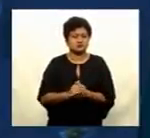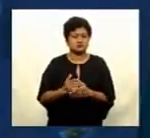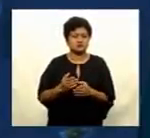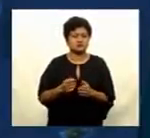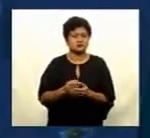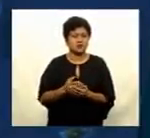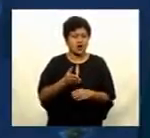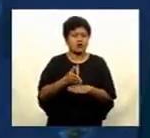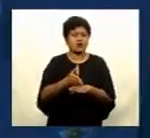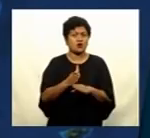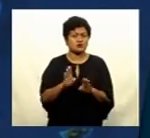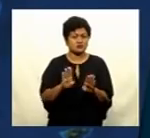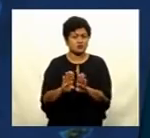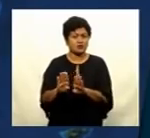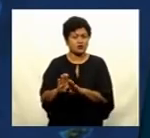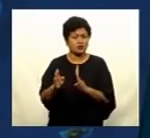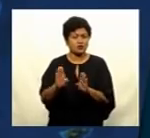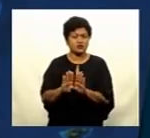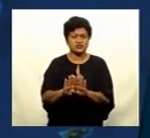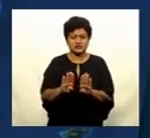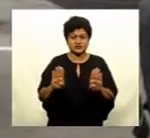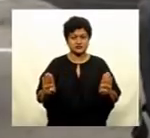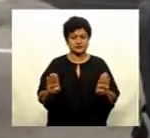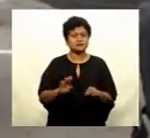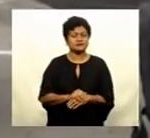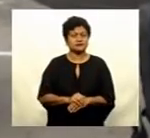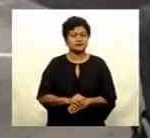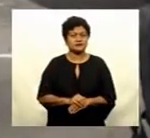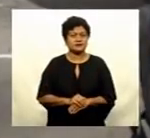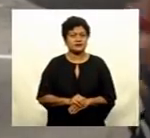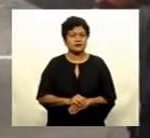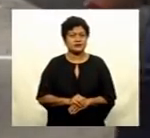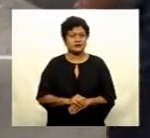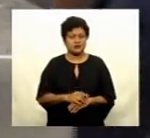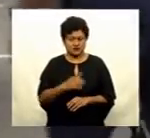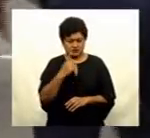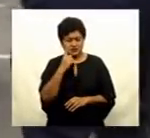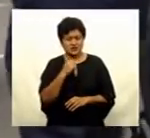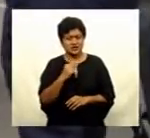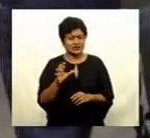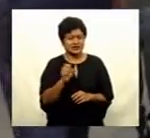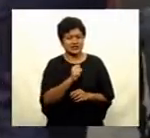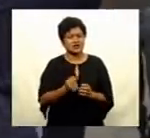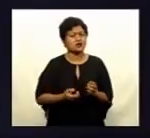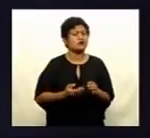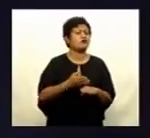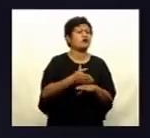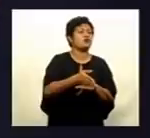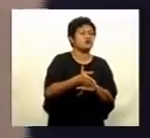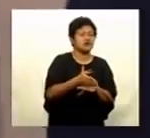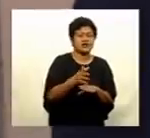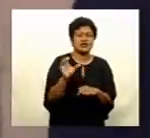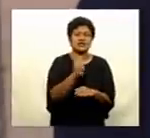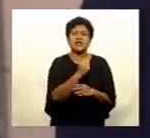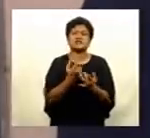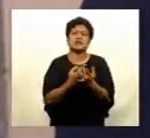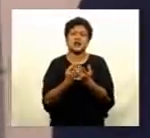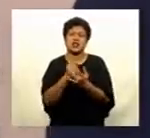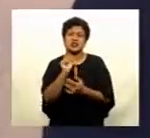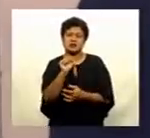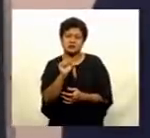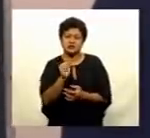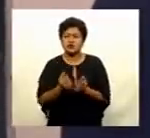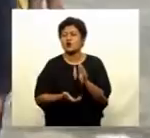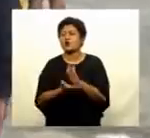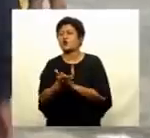there, if you have pass or whatever the requirement is, you can take and go across and catch another bus or something and go on the other